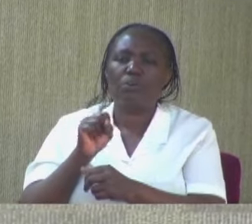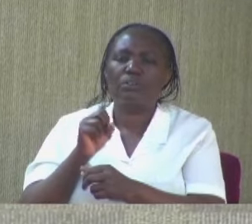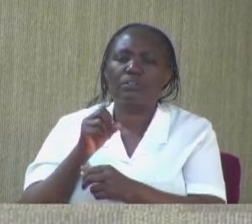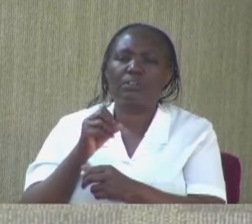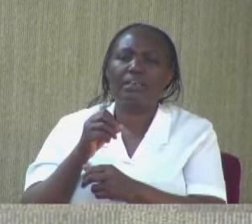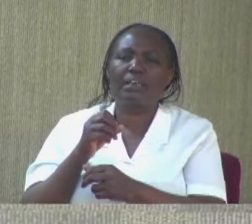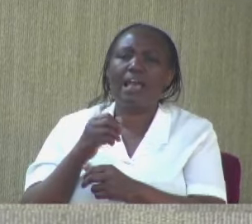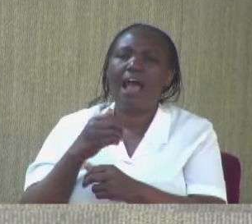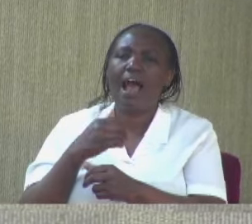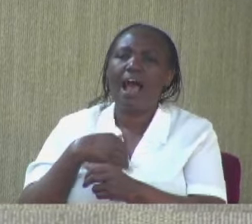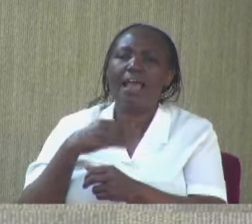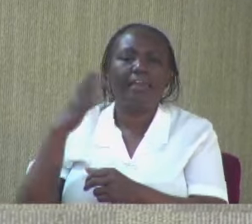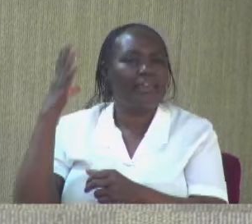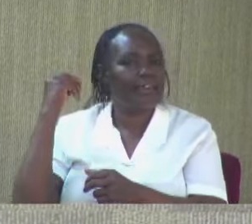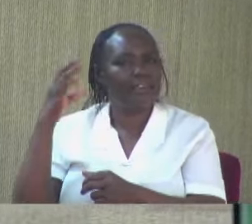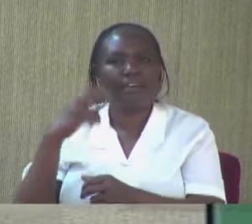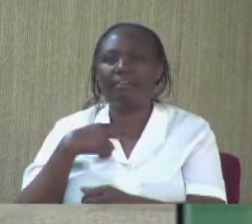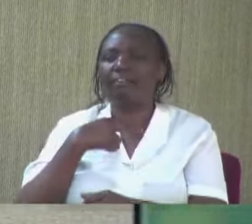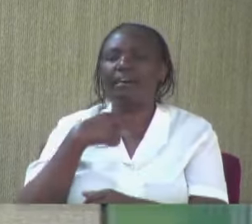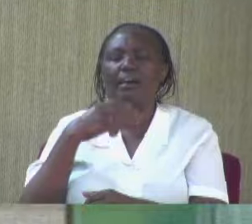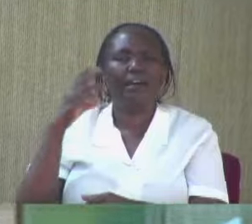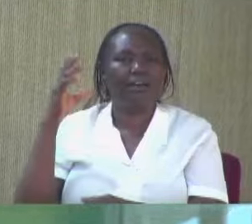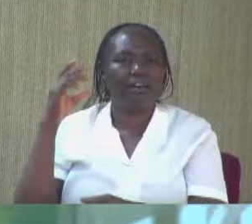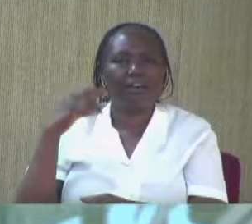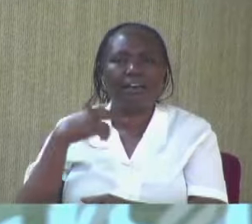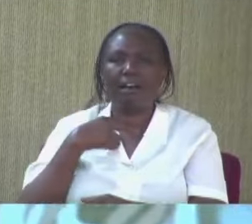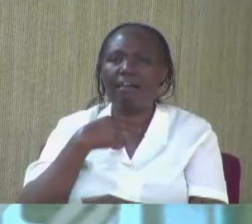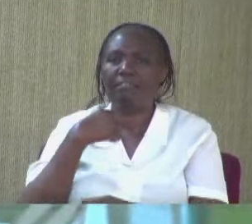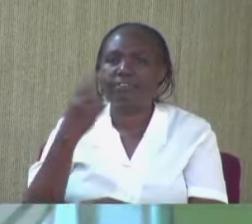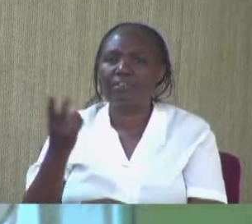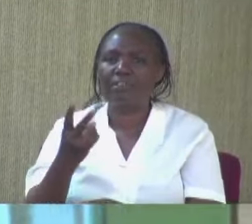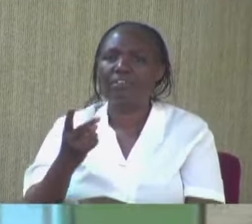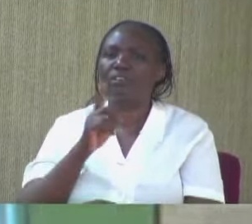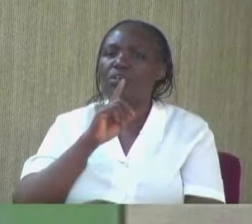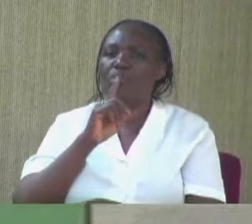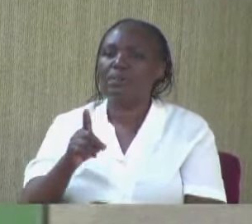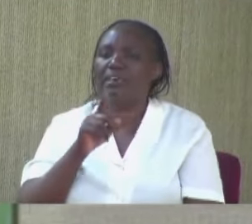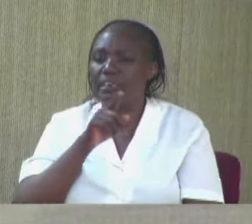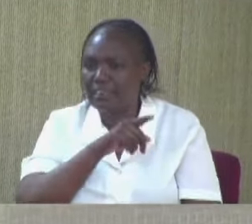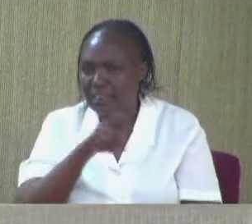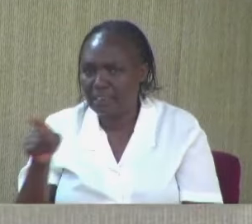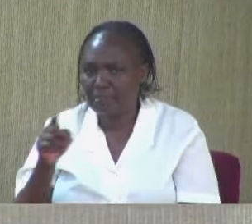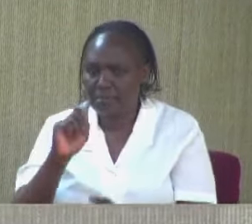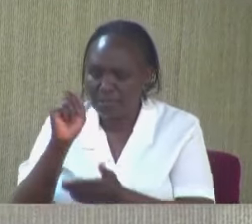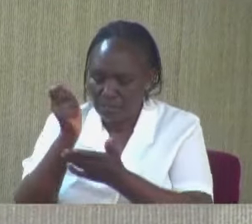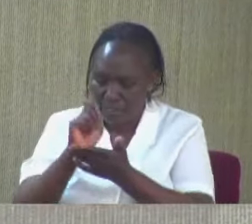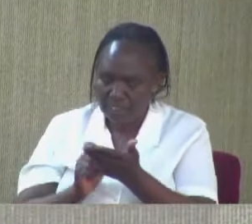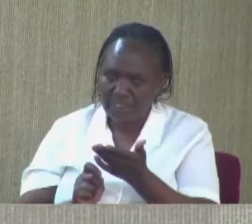her, write in a book the things that you see in vision. Are you following me, God's people?